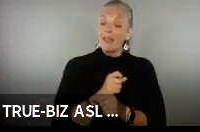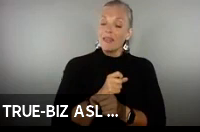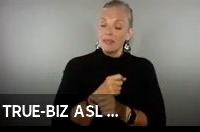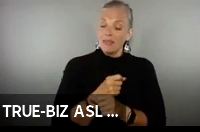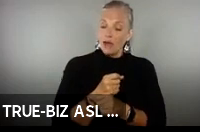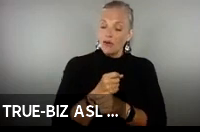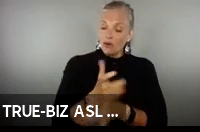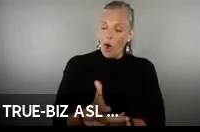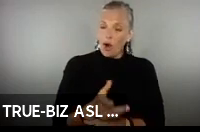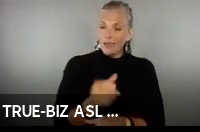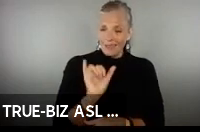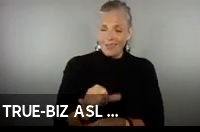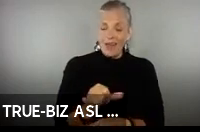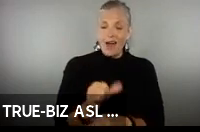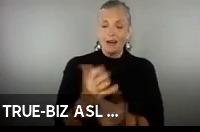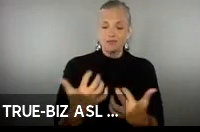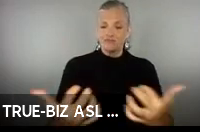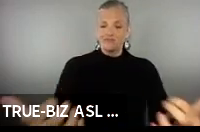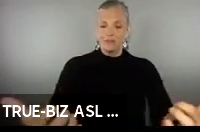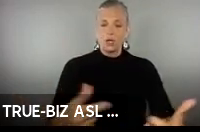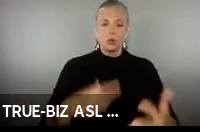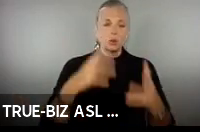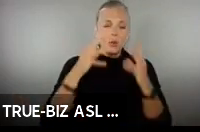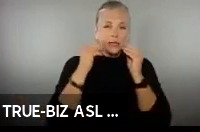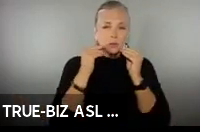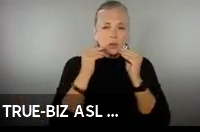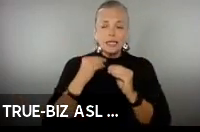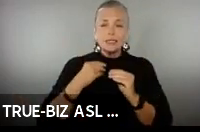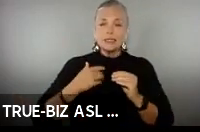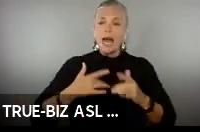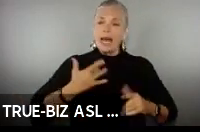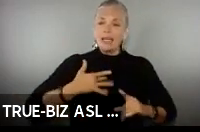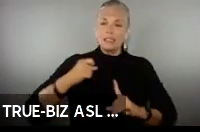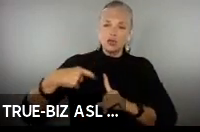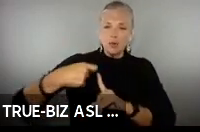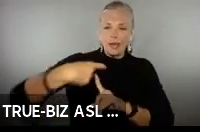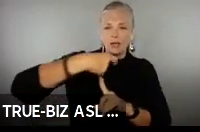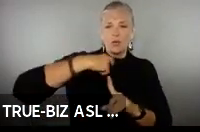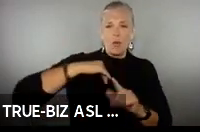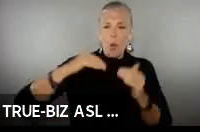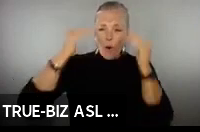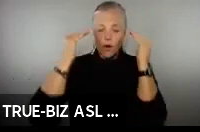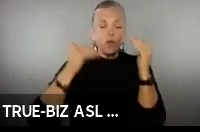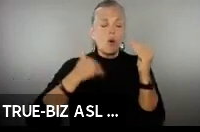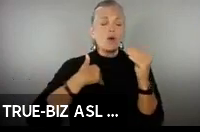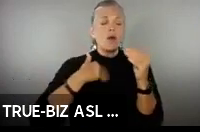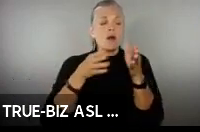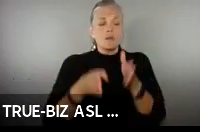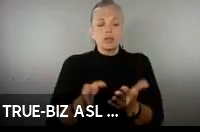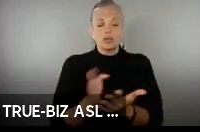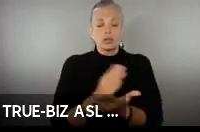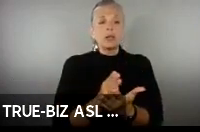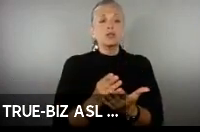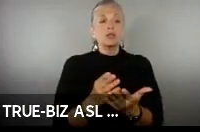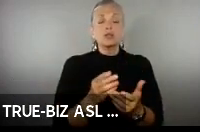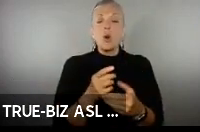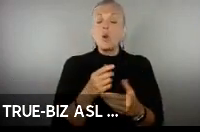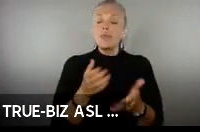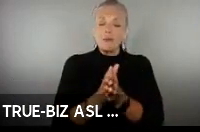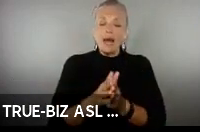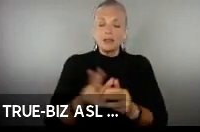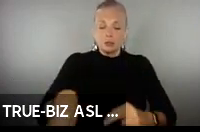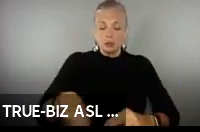simulate what it's like to go through sensory overload, what it's like to encounter this on the spectrum, where they would have a person sit down in a chair. They'd get